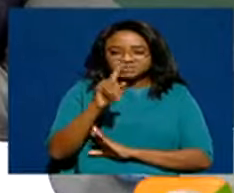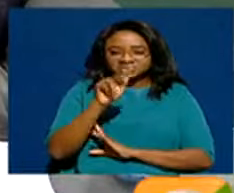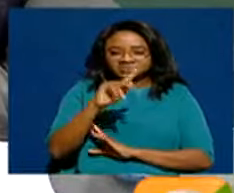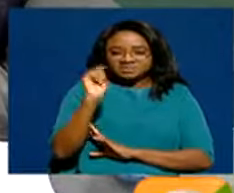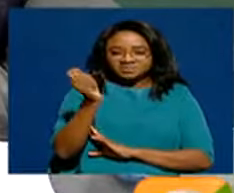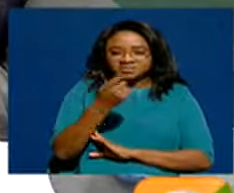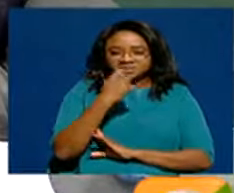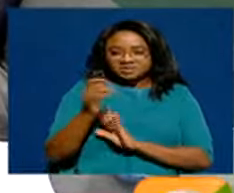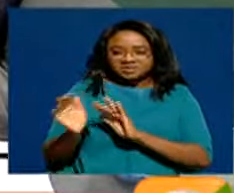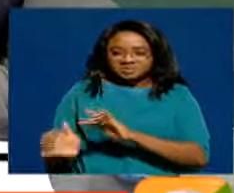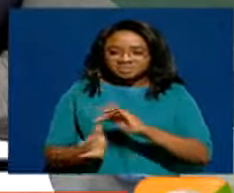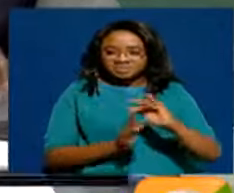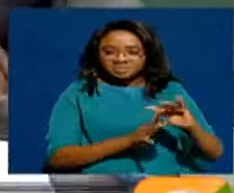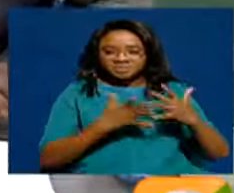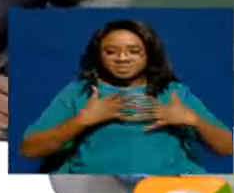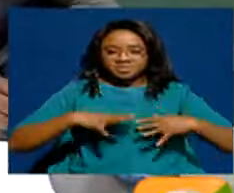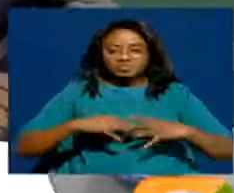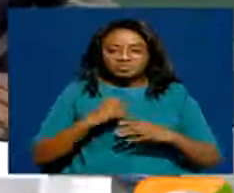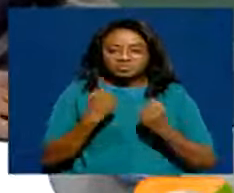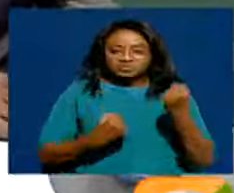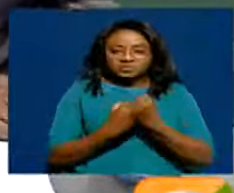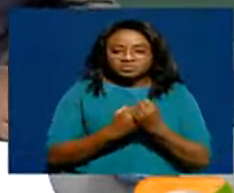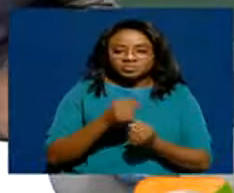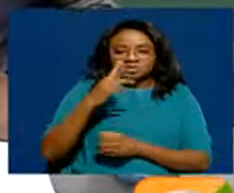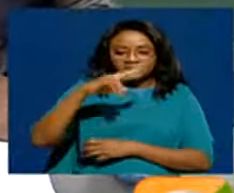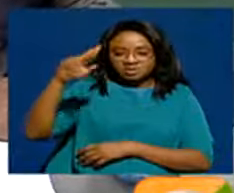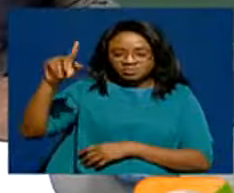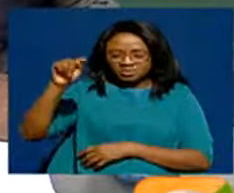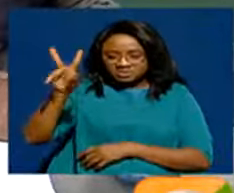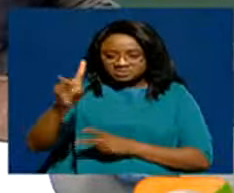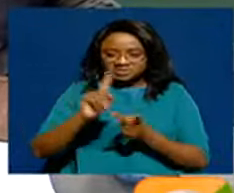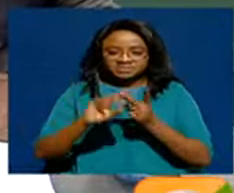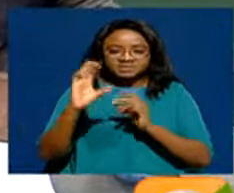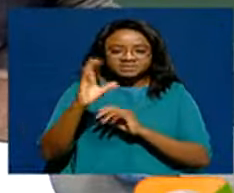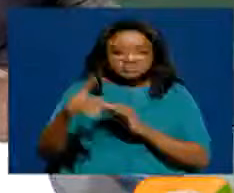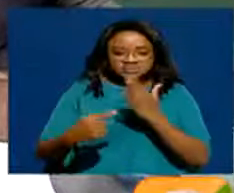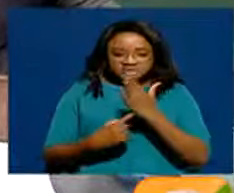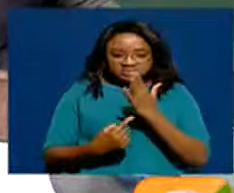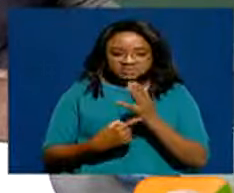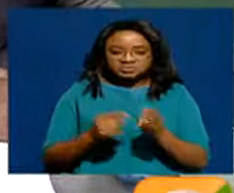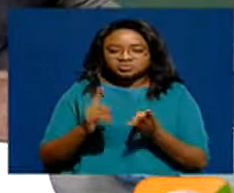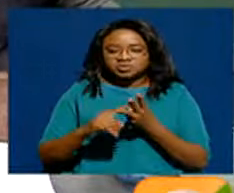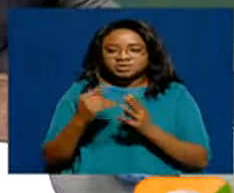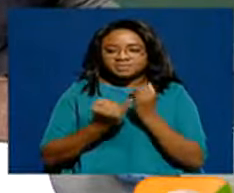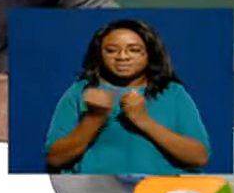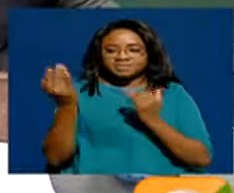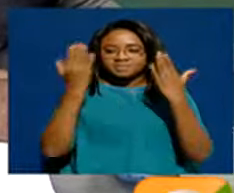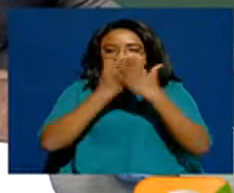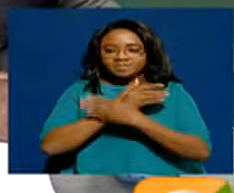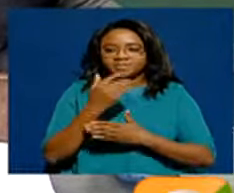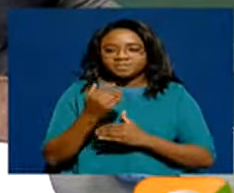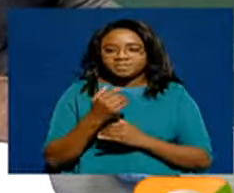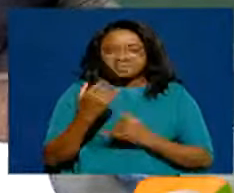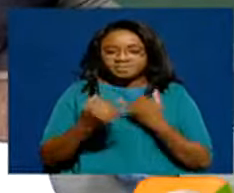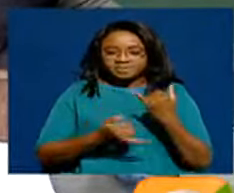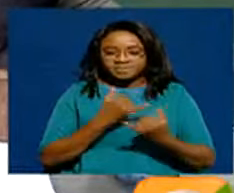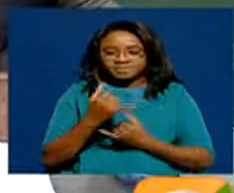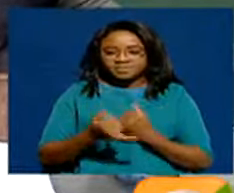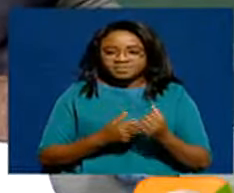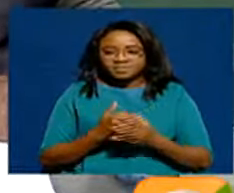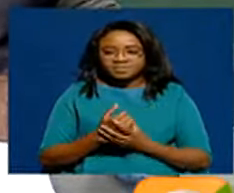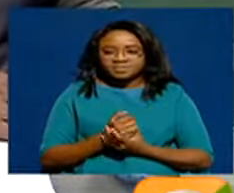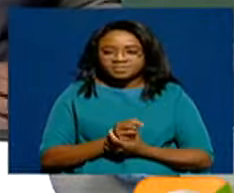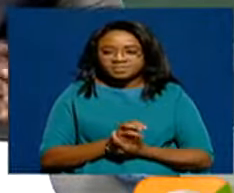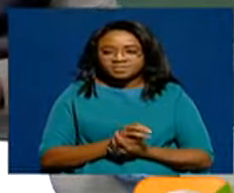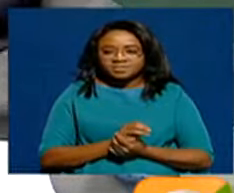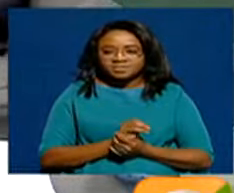Fans of Ramogi FM, Ramogi TV and Citizen Digital were on Saturday night entertained to the best Ohangla music in a